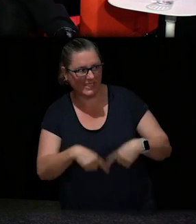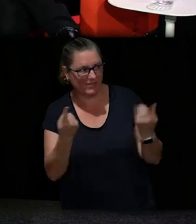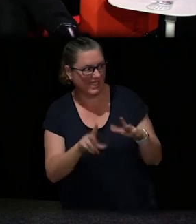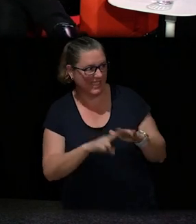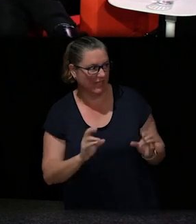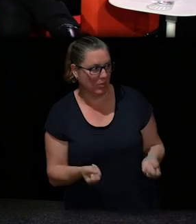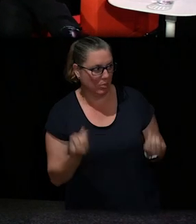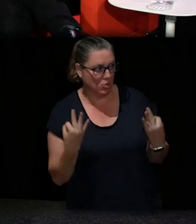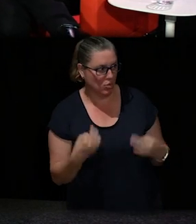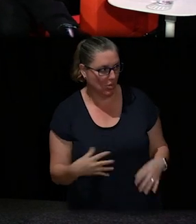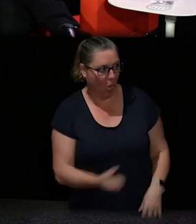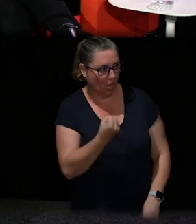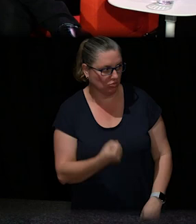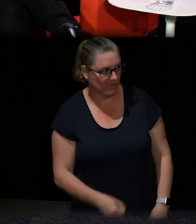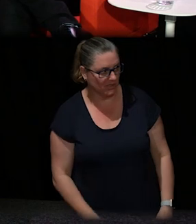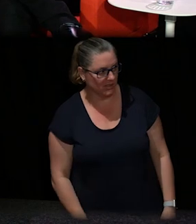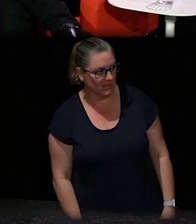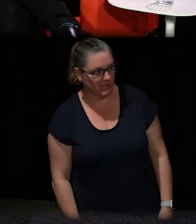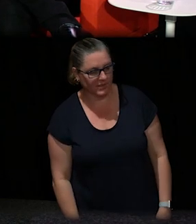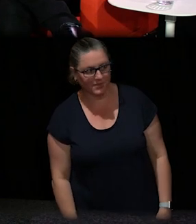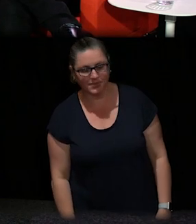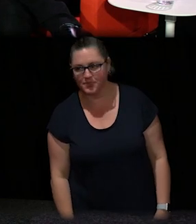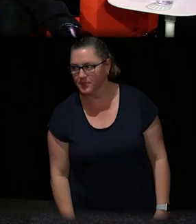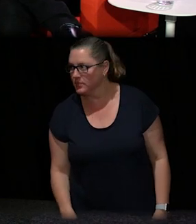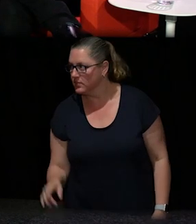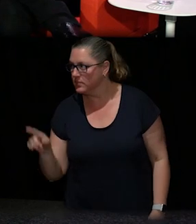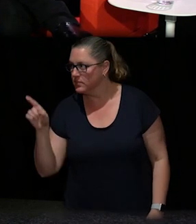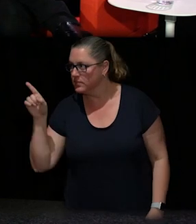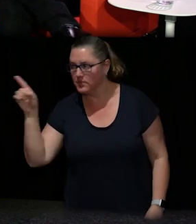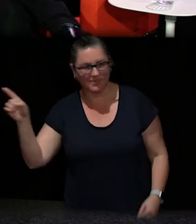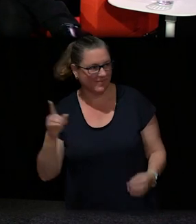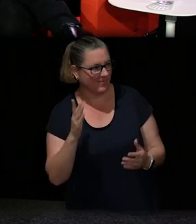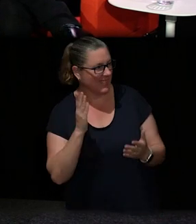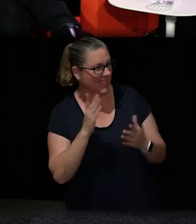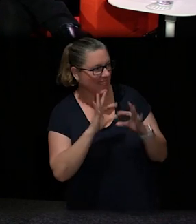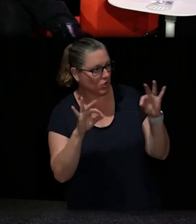It's a great thing, compulsory. It's so undemocratic and so great.